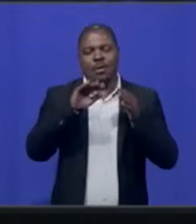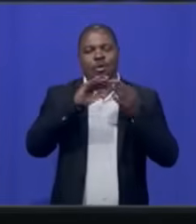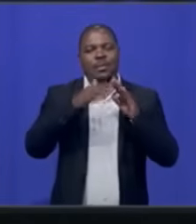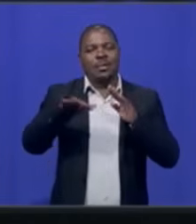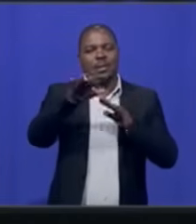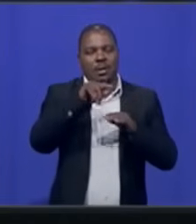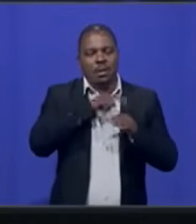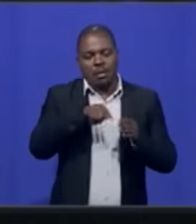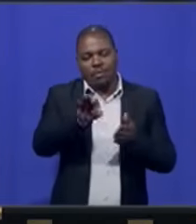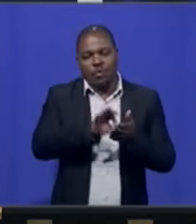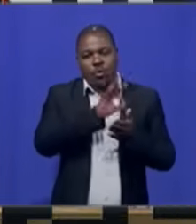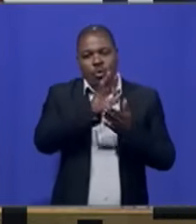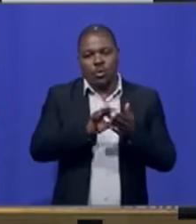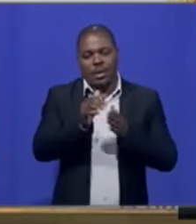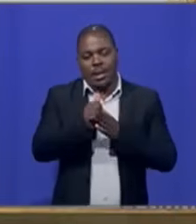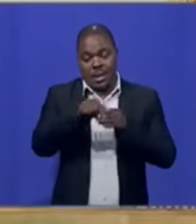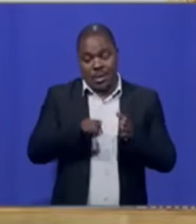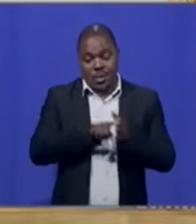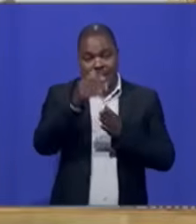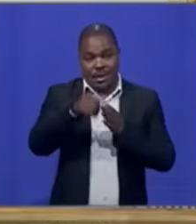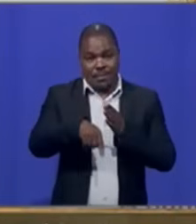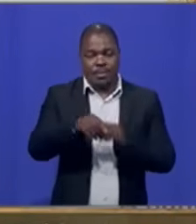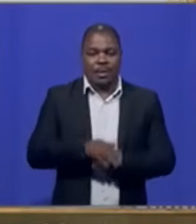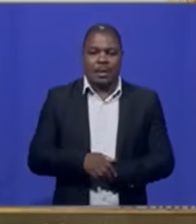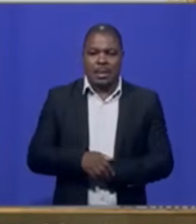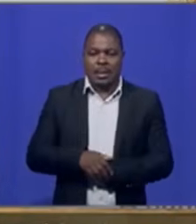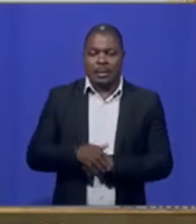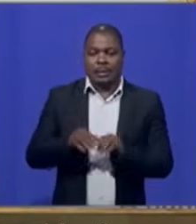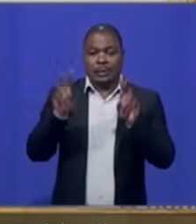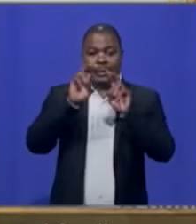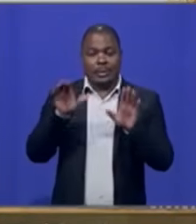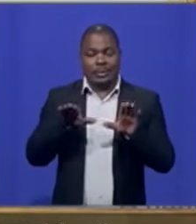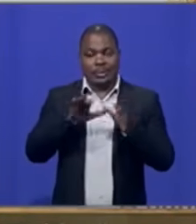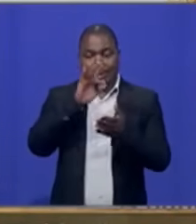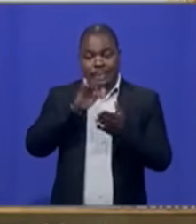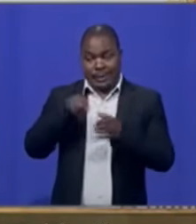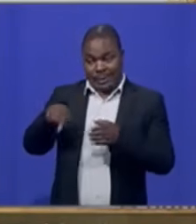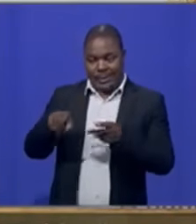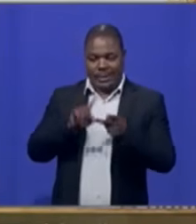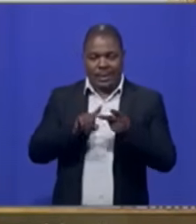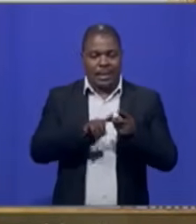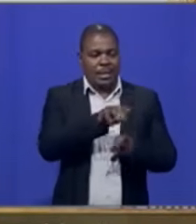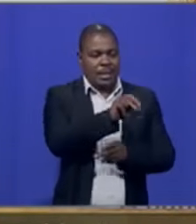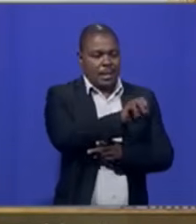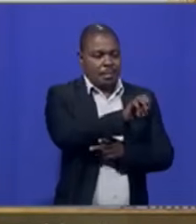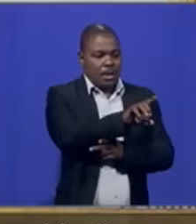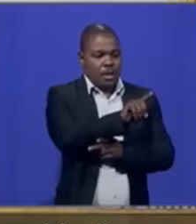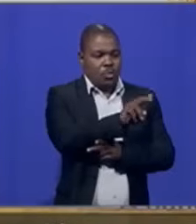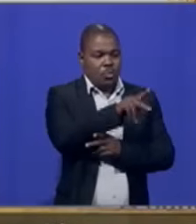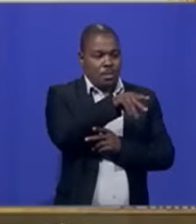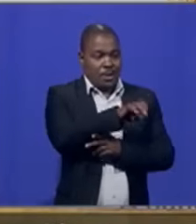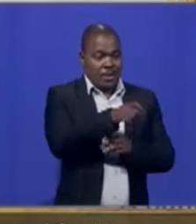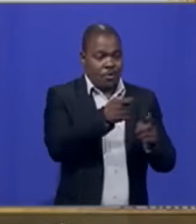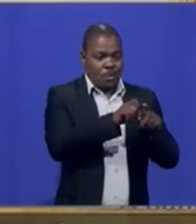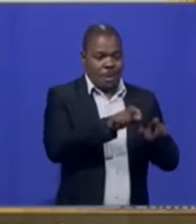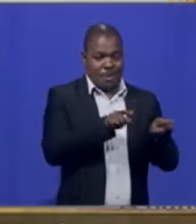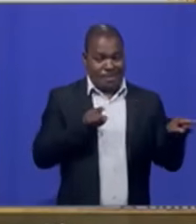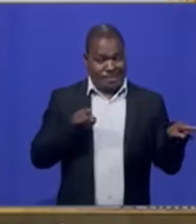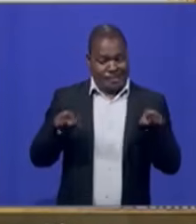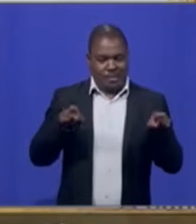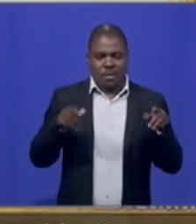beke. This station, together with Medupi in Limpopo, is the backbone of